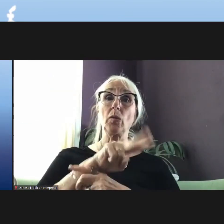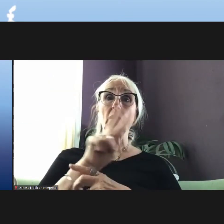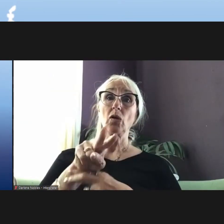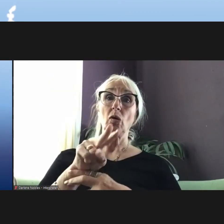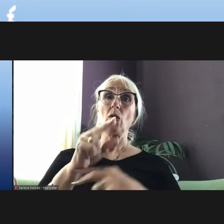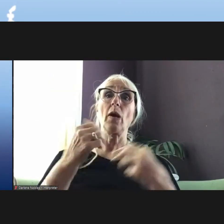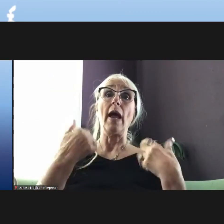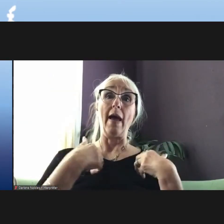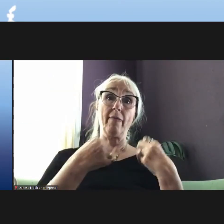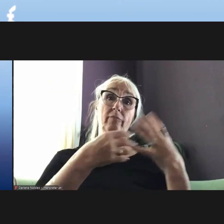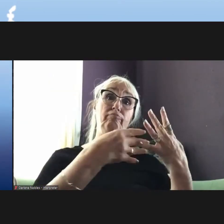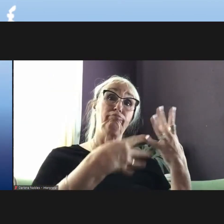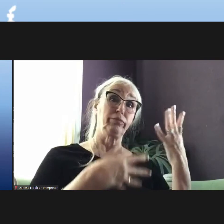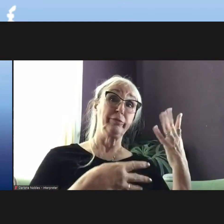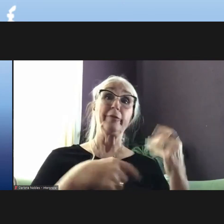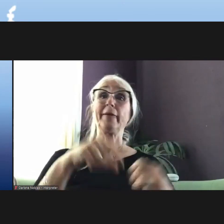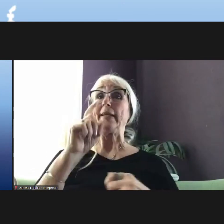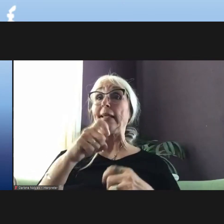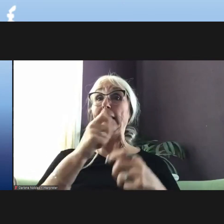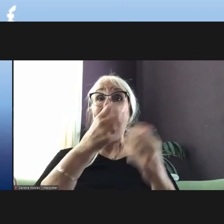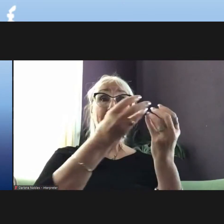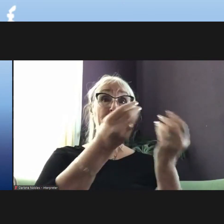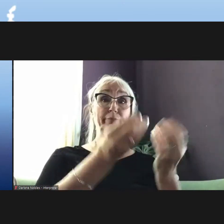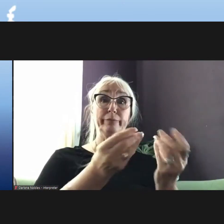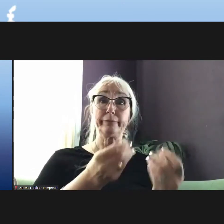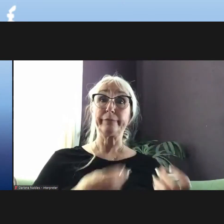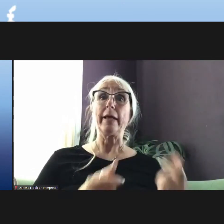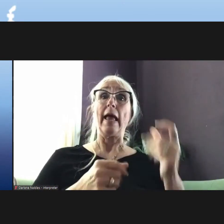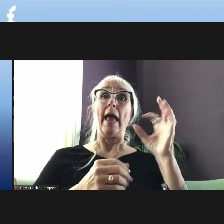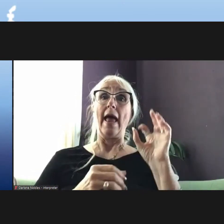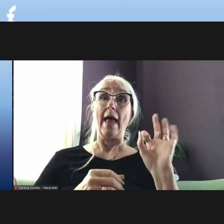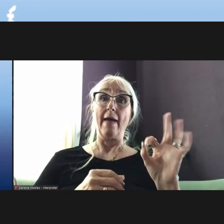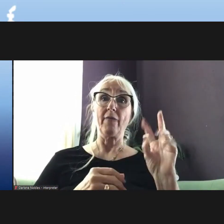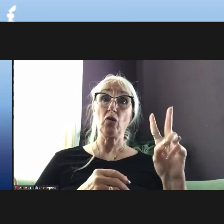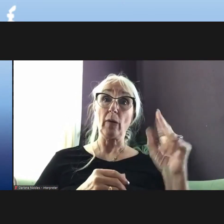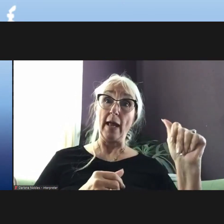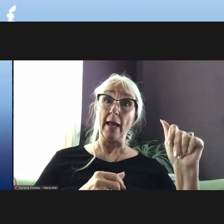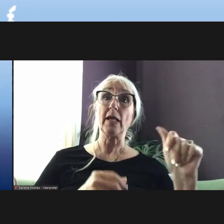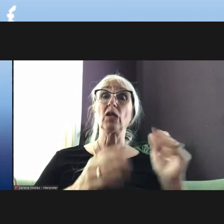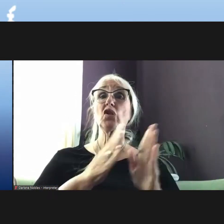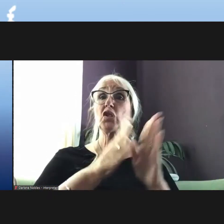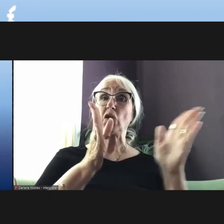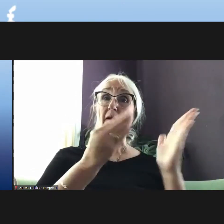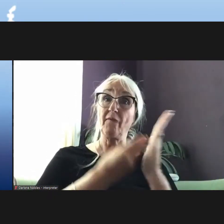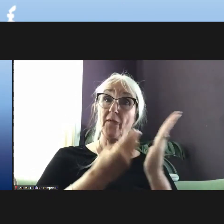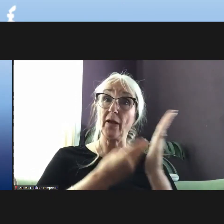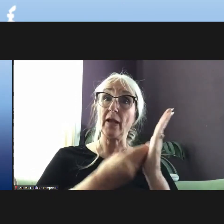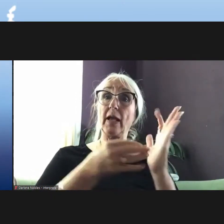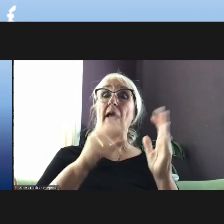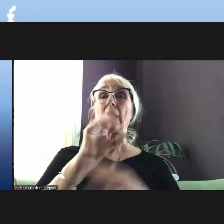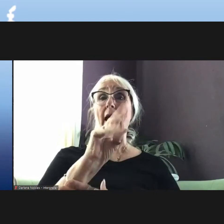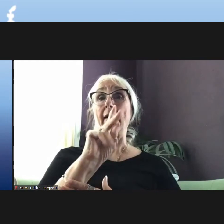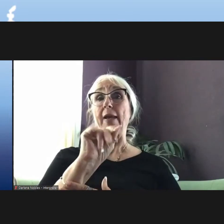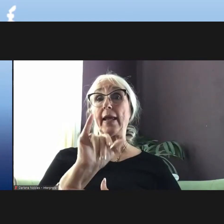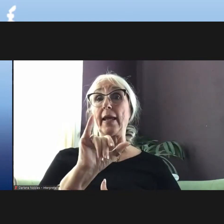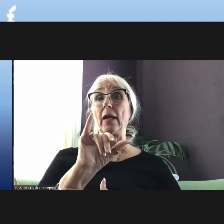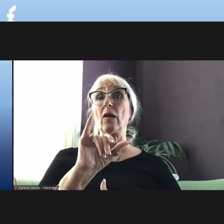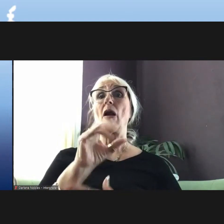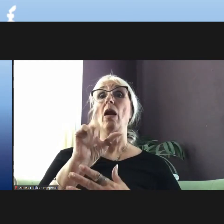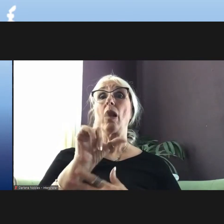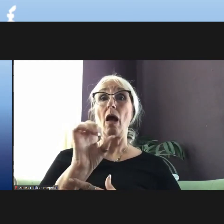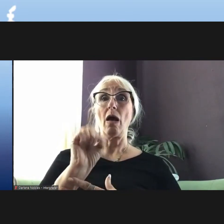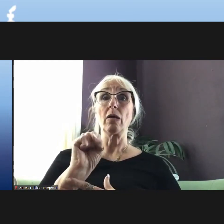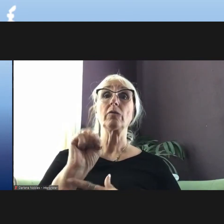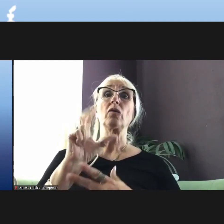here that we need to go ahead and take care of. F2A, this is general fund for County Court at Law 3. So there